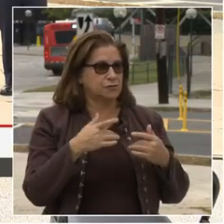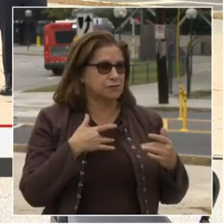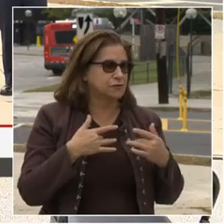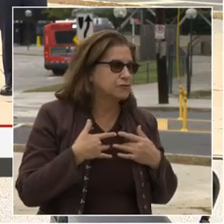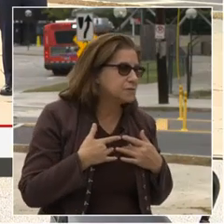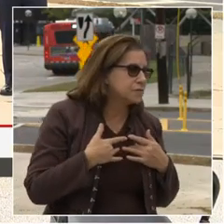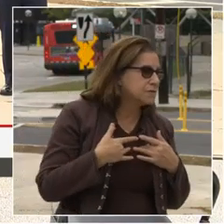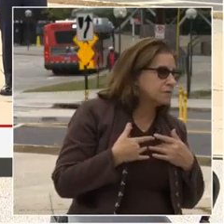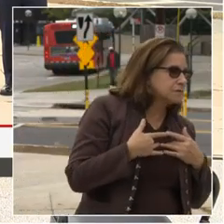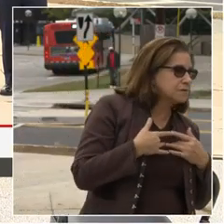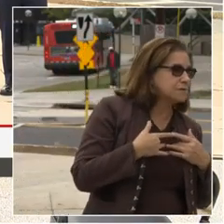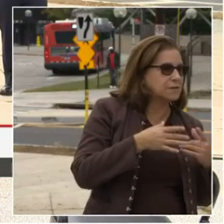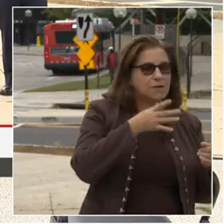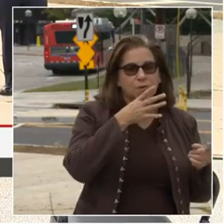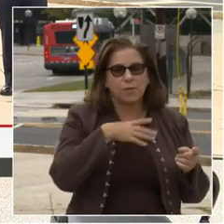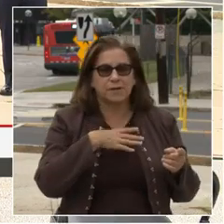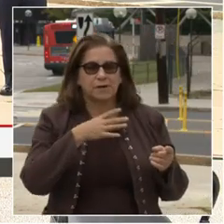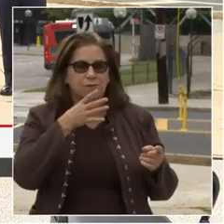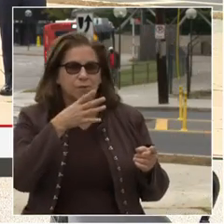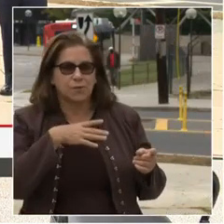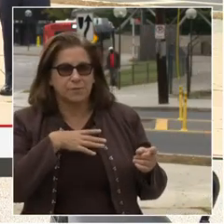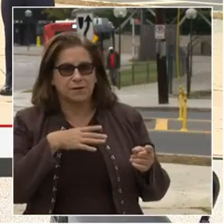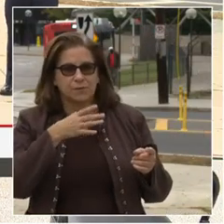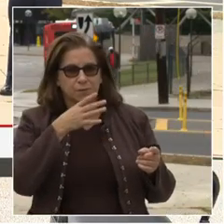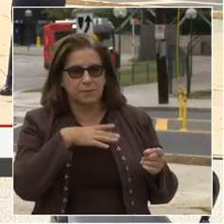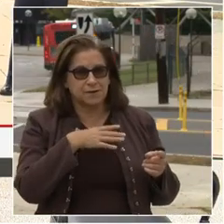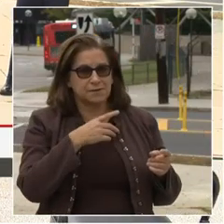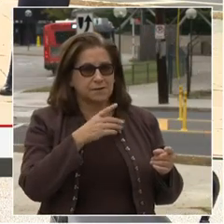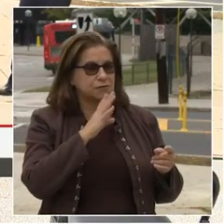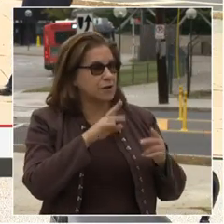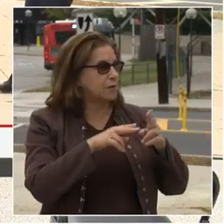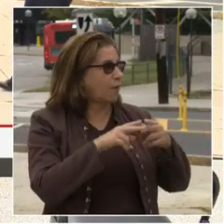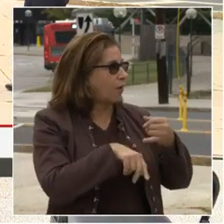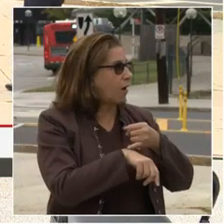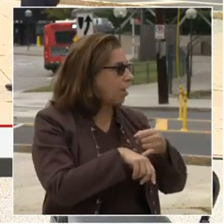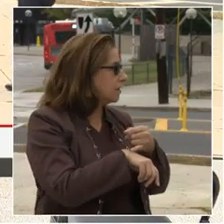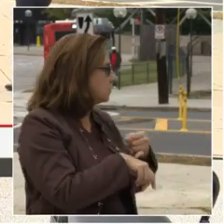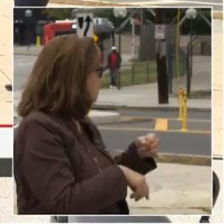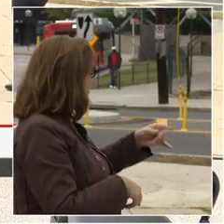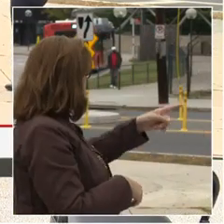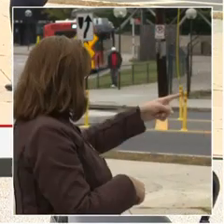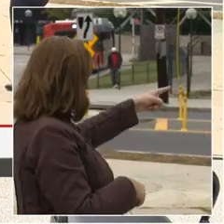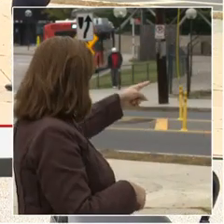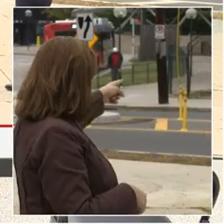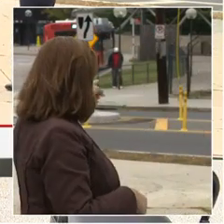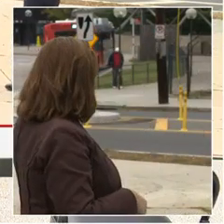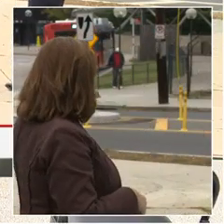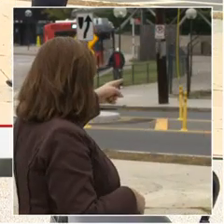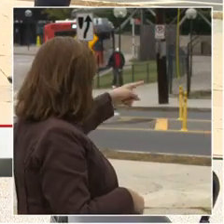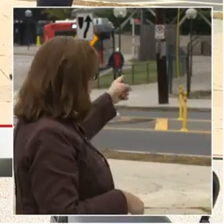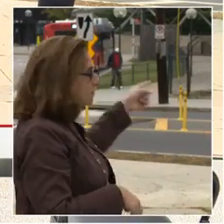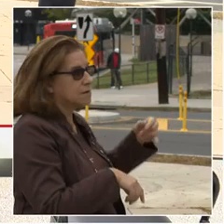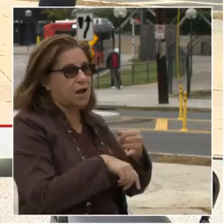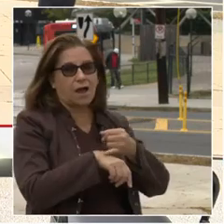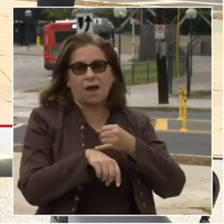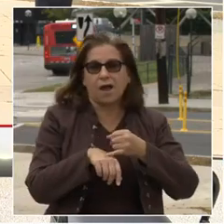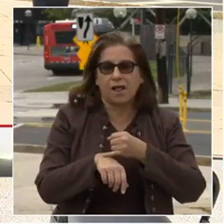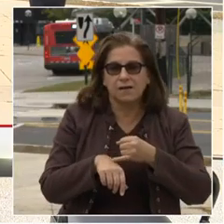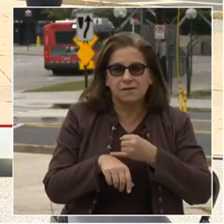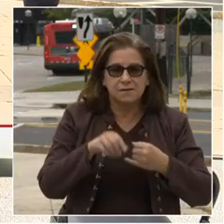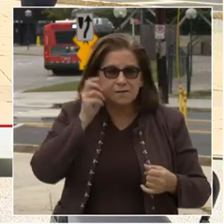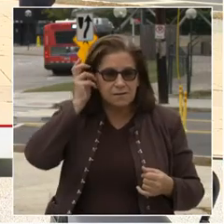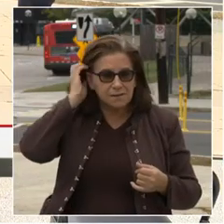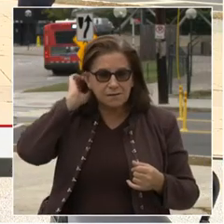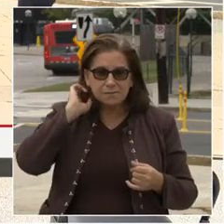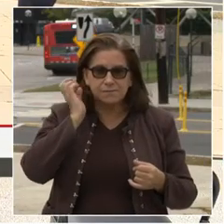island here. I understand the reasoning for it, but I don't think it's going to have, and it has not had the impact that